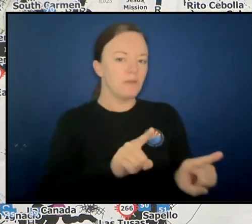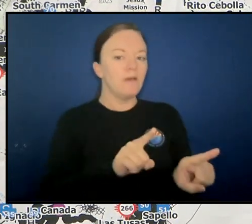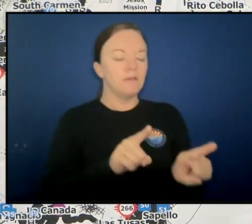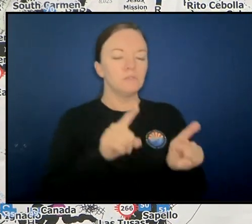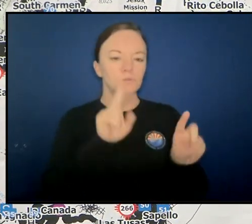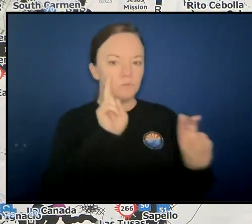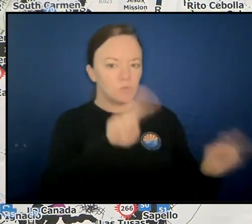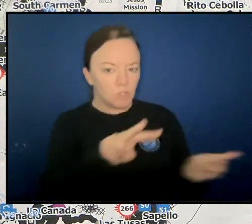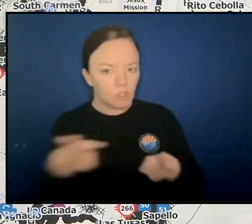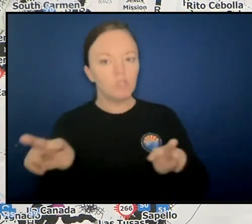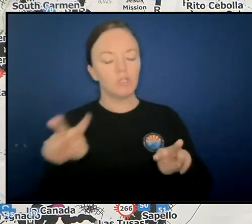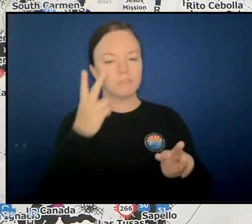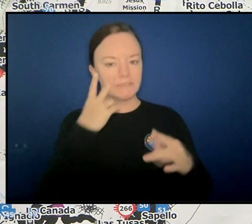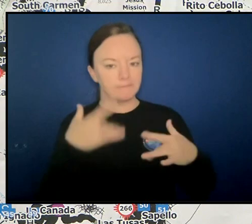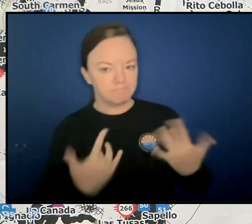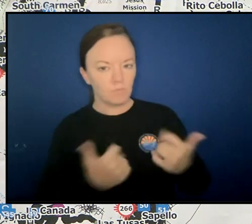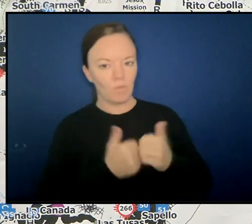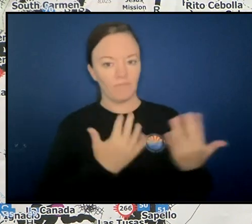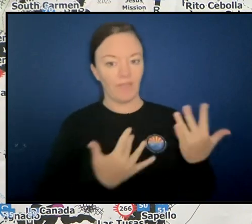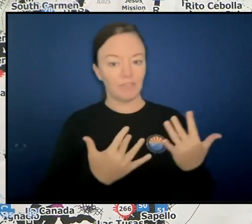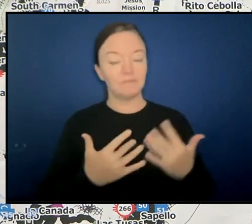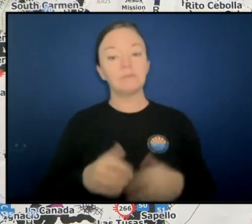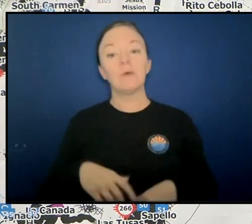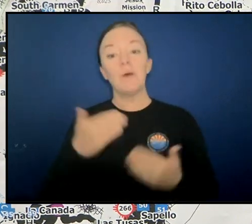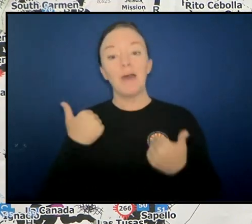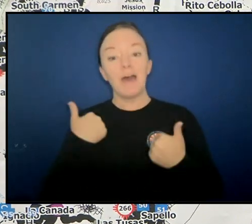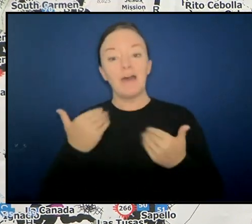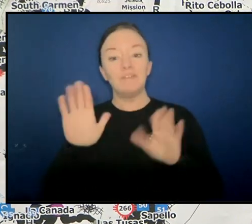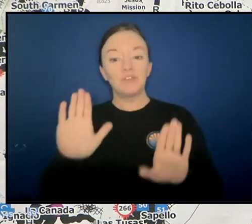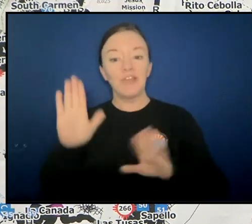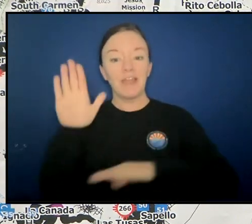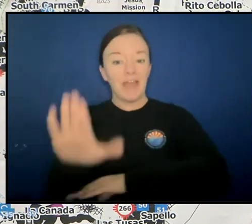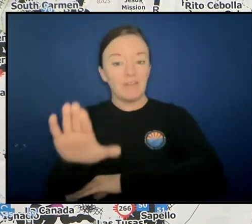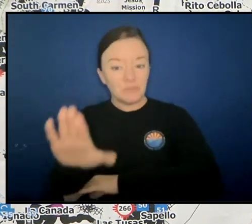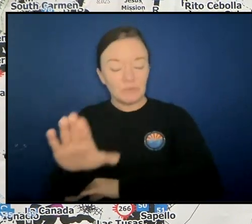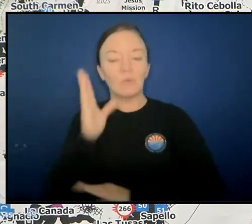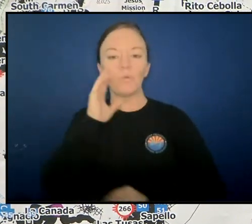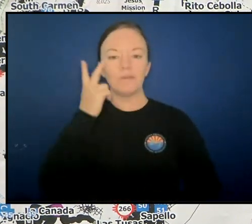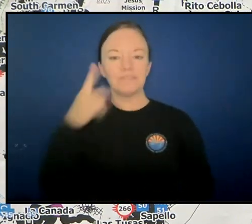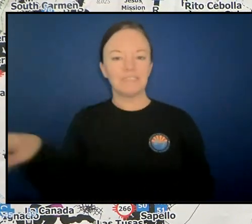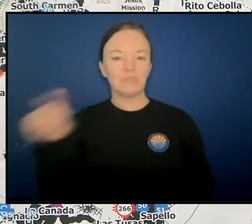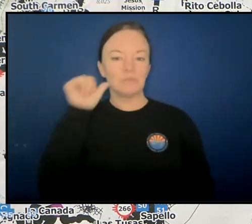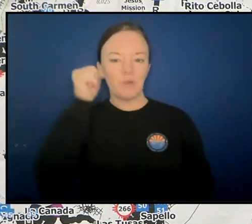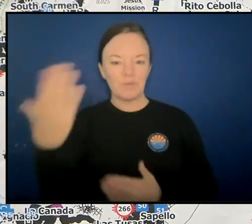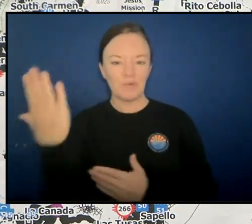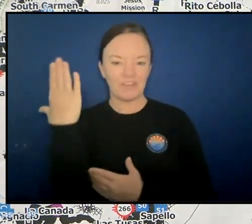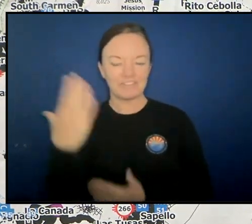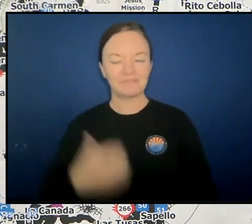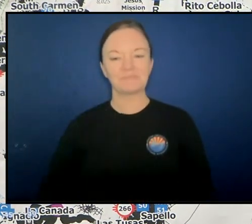and ground truth it. So with that, you guys have a great afternoon, and we'll see you back here tomorrow morning.